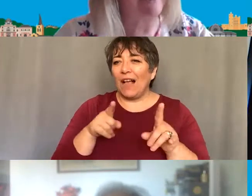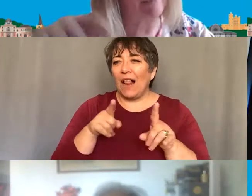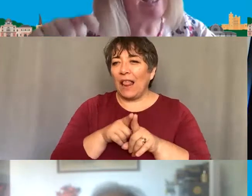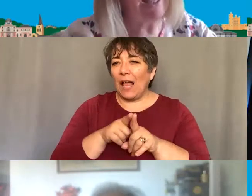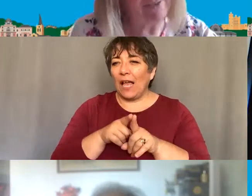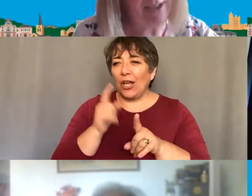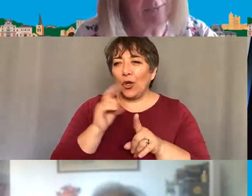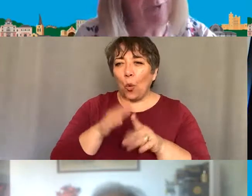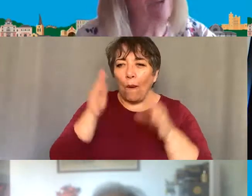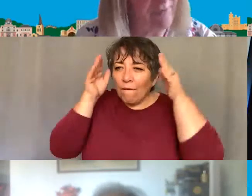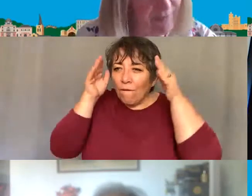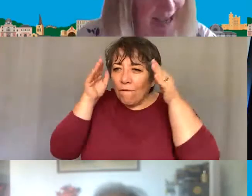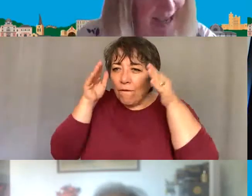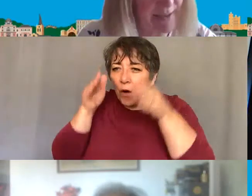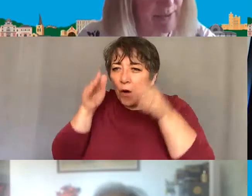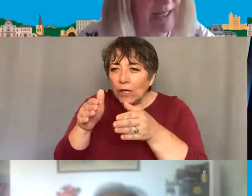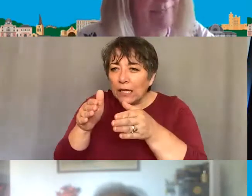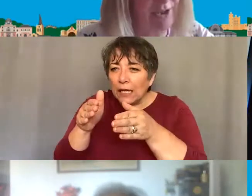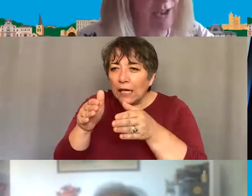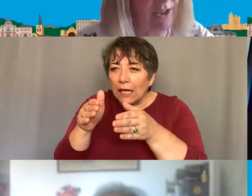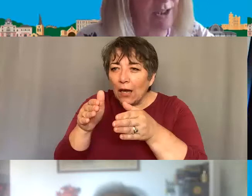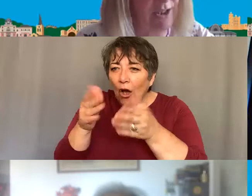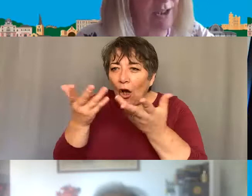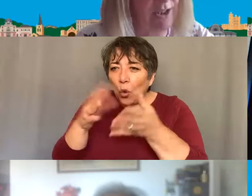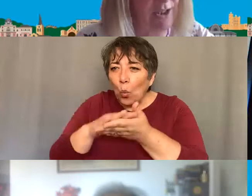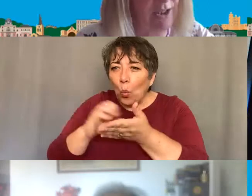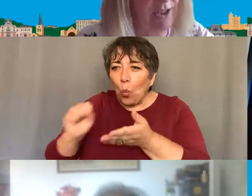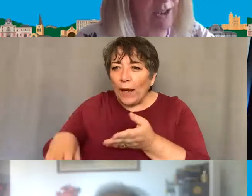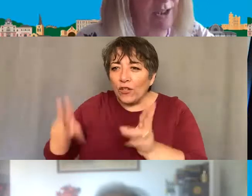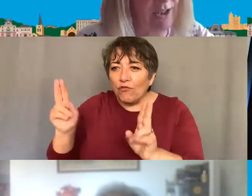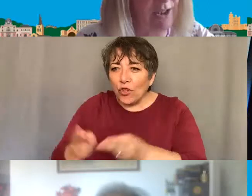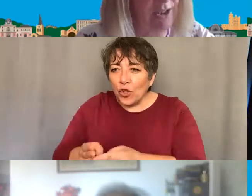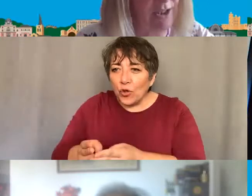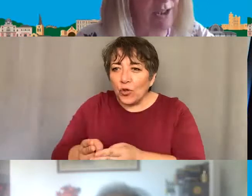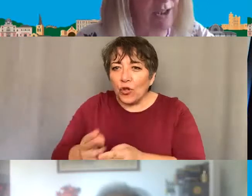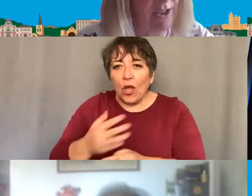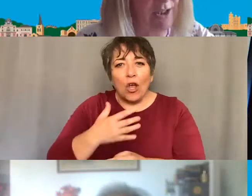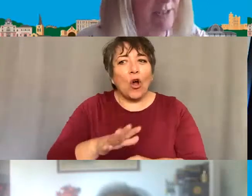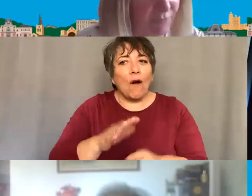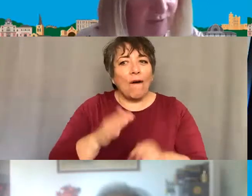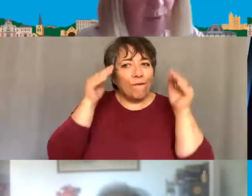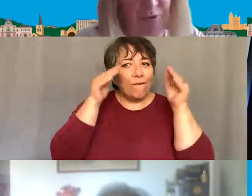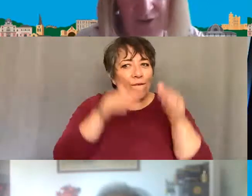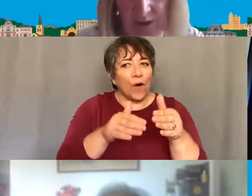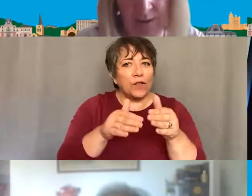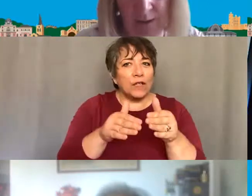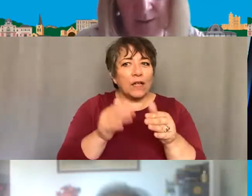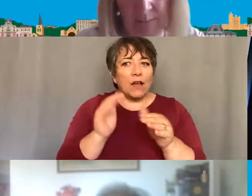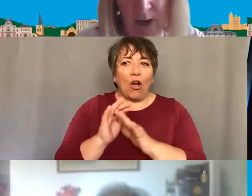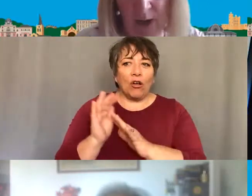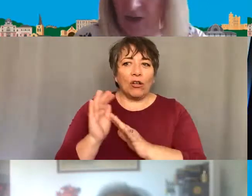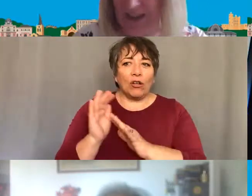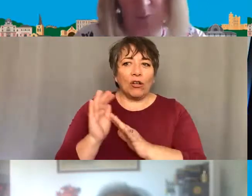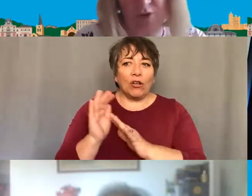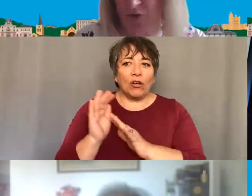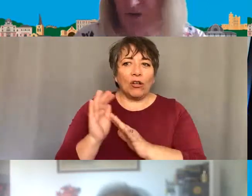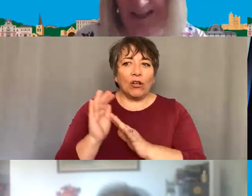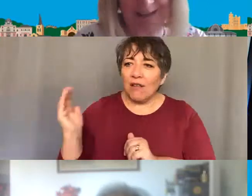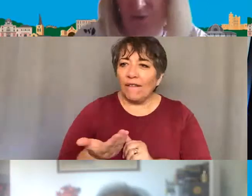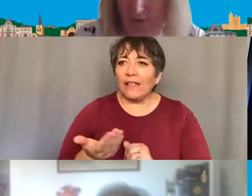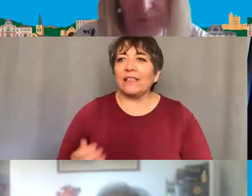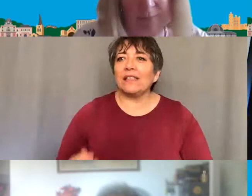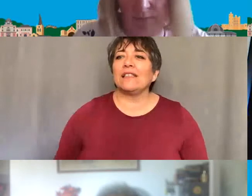efficient service. But I think you've covered that element, haven't you, when you've talked about the way the service has responded. Mark, unless